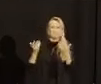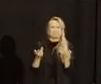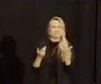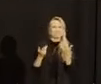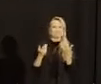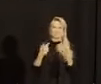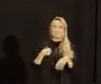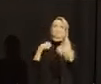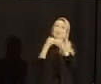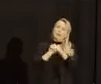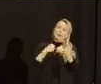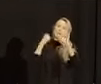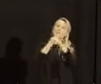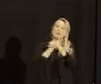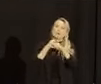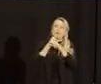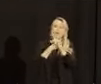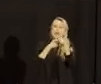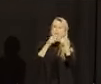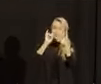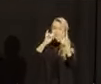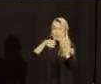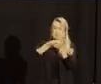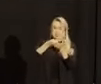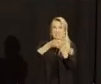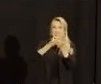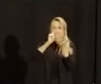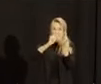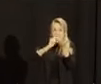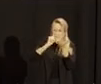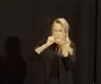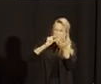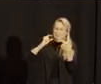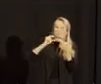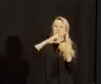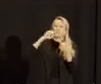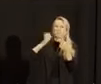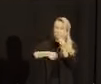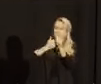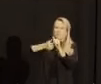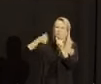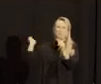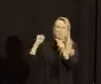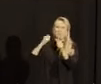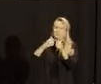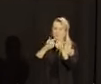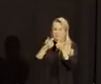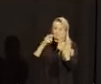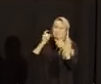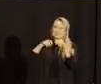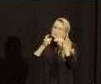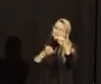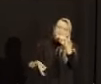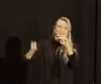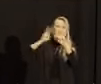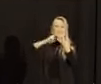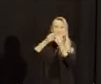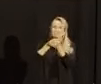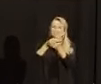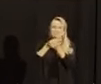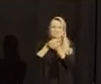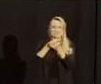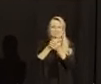accepting outdated wages or pennies on the hour for work that we're doing. But there's so many